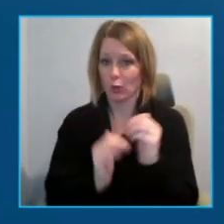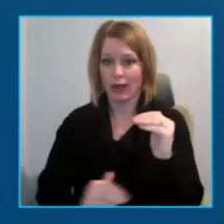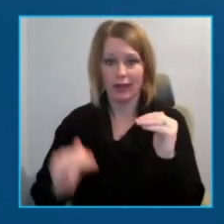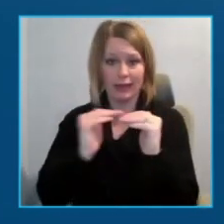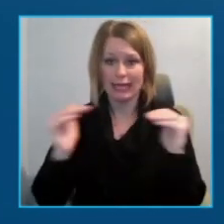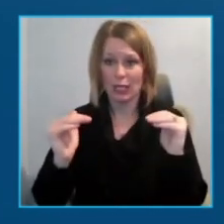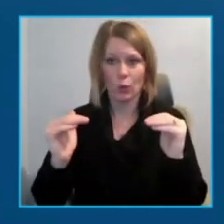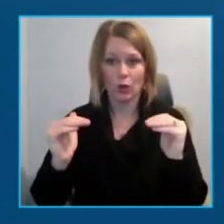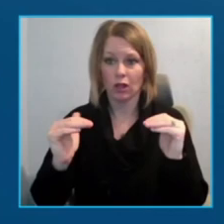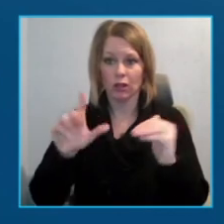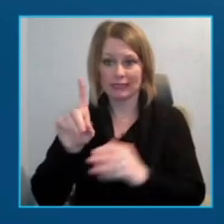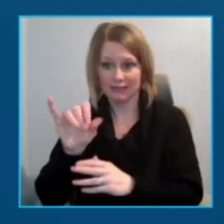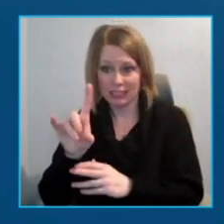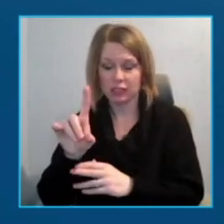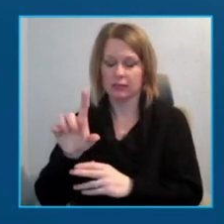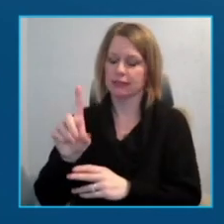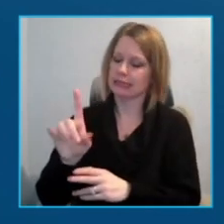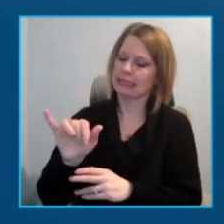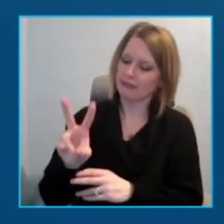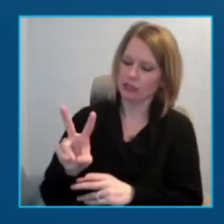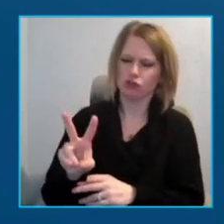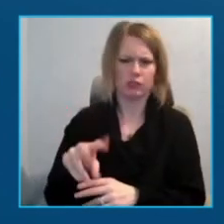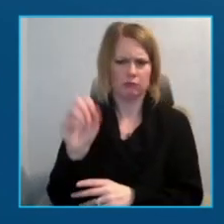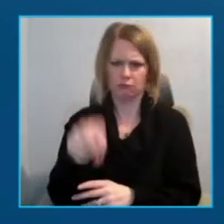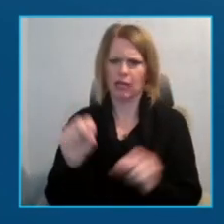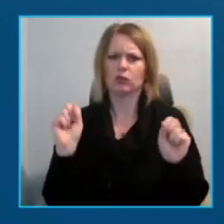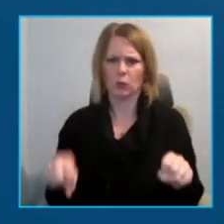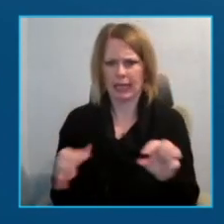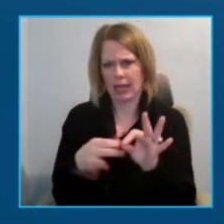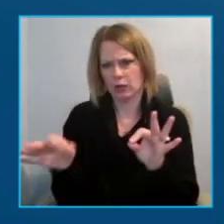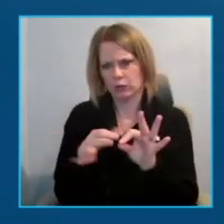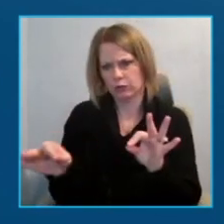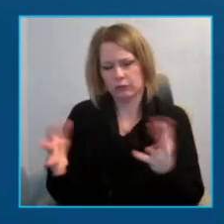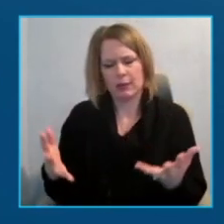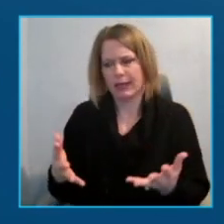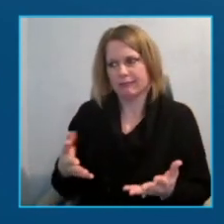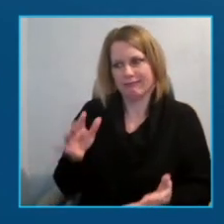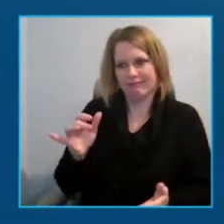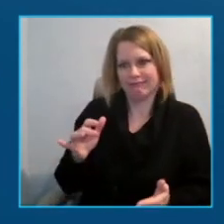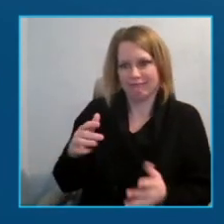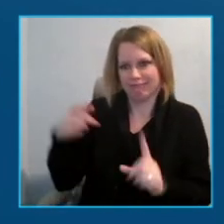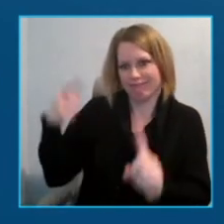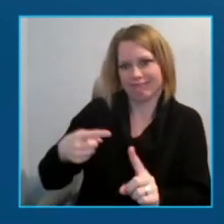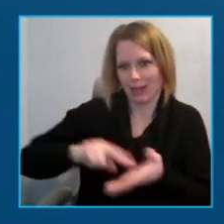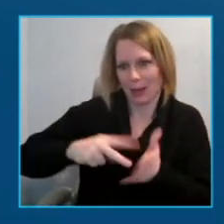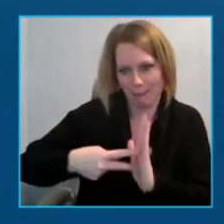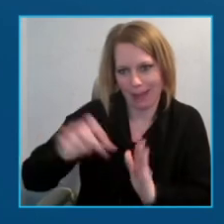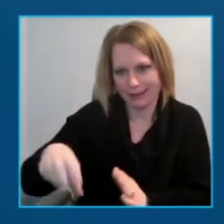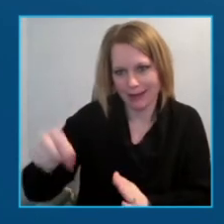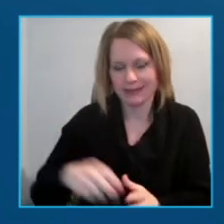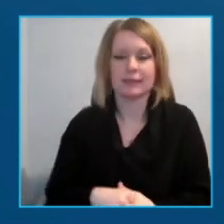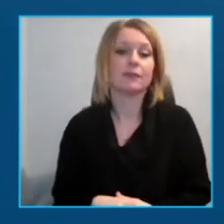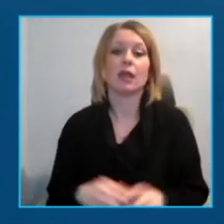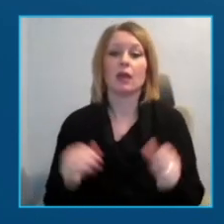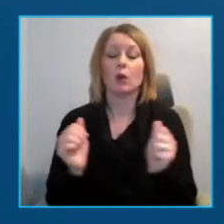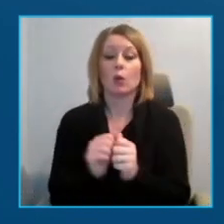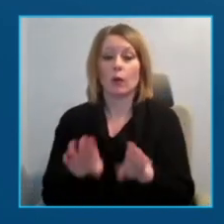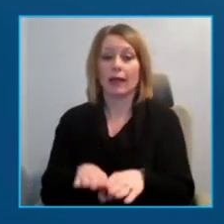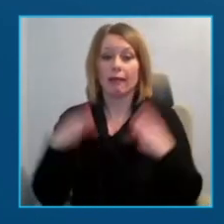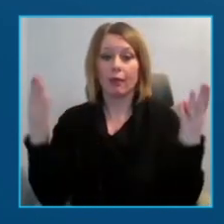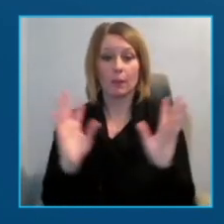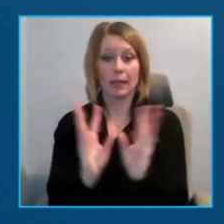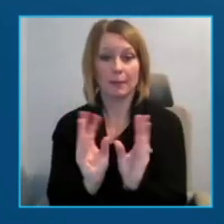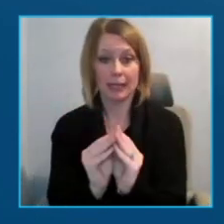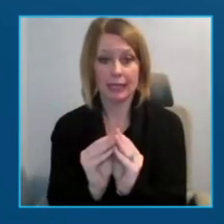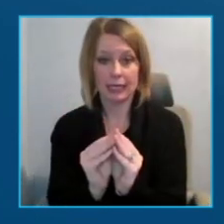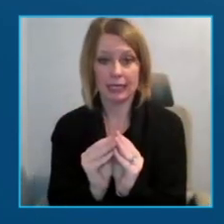it, but that's just what we meant. As far as our open meeting concerns, this wasn't something